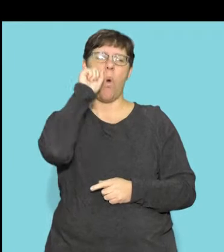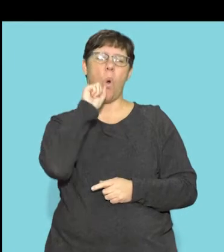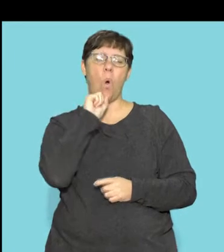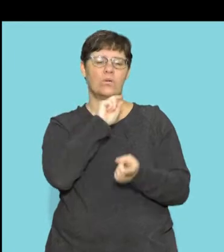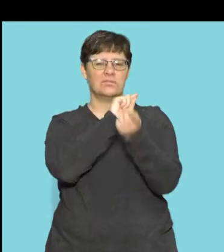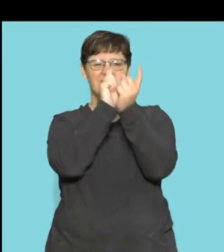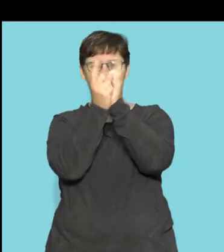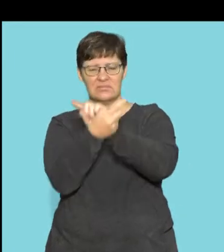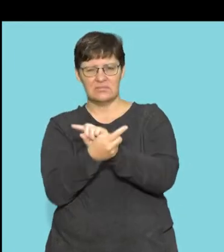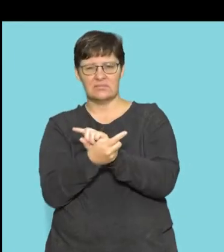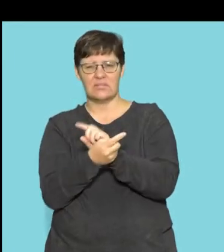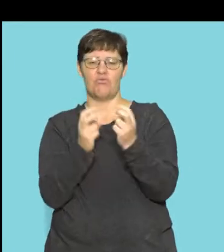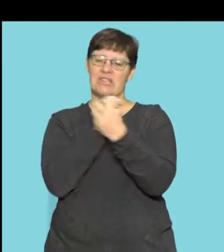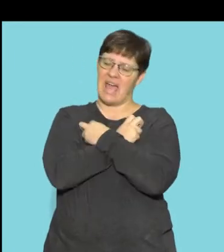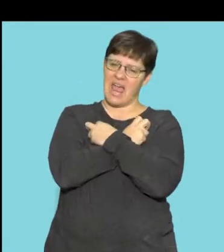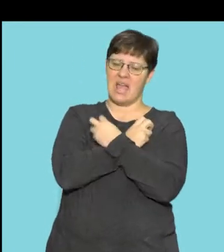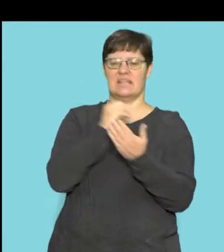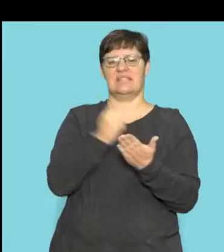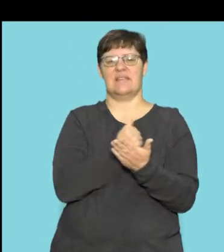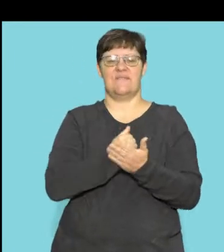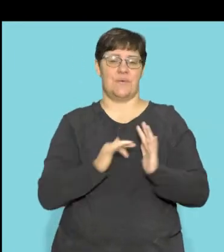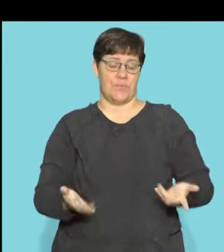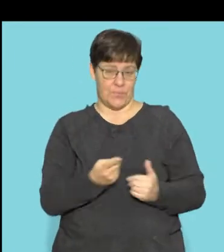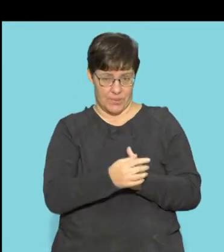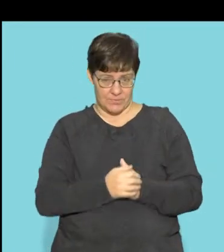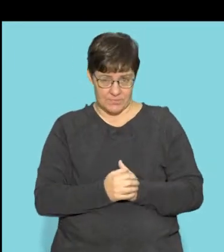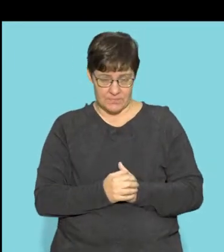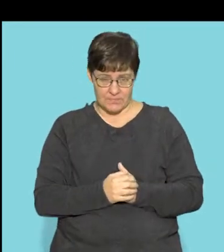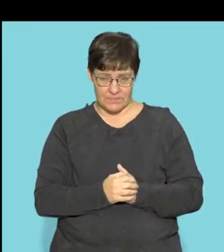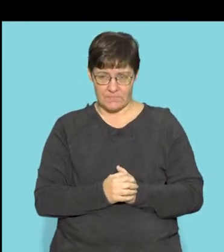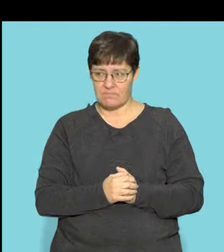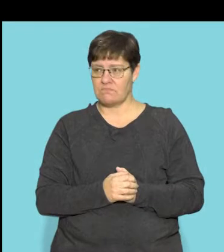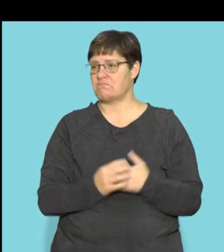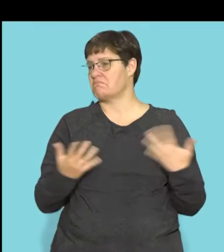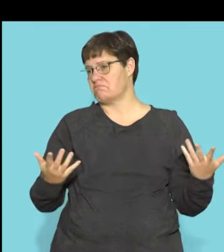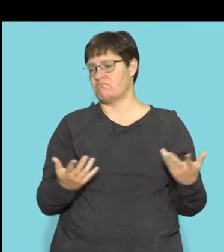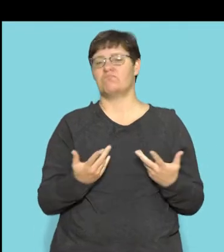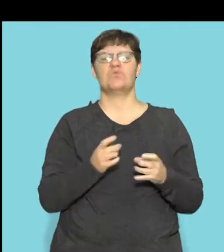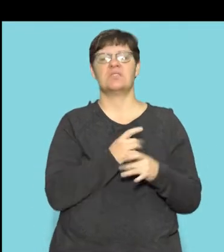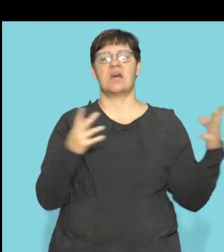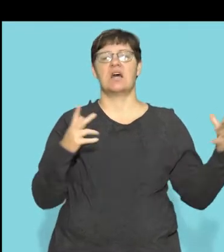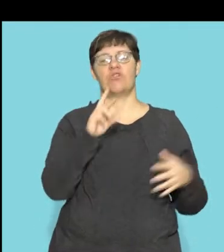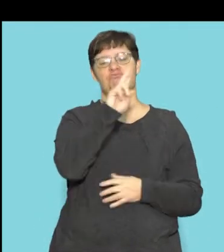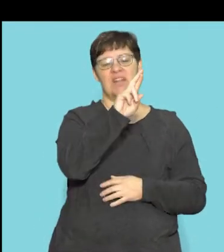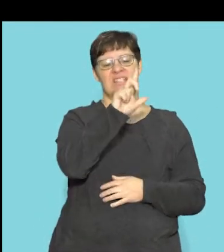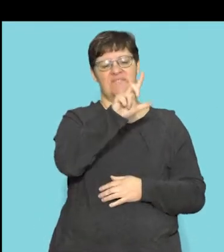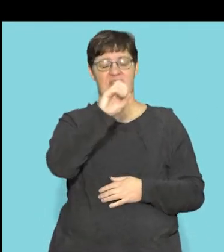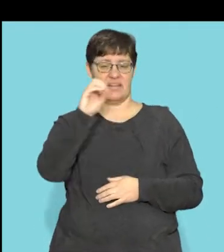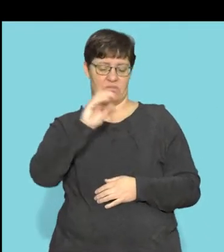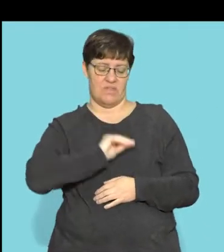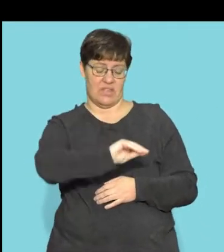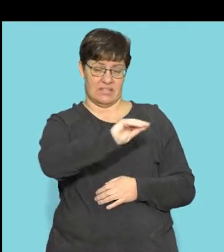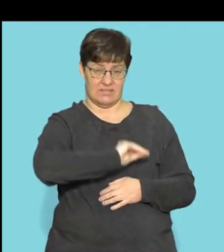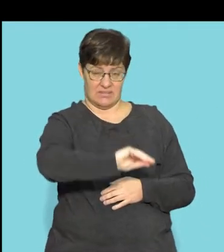start saving for your retirement and you start with 700 Rand as an investment into a